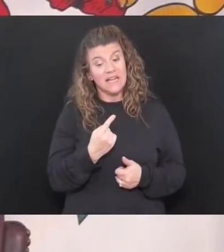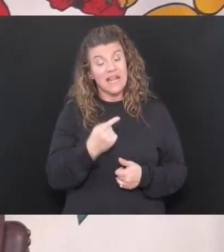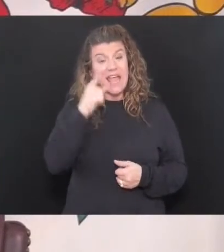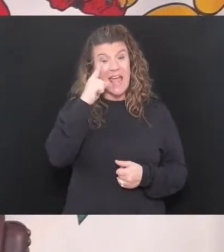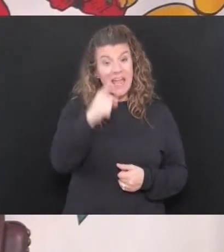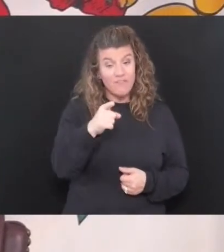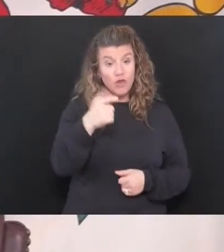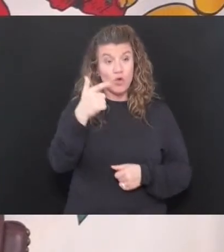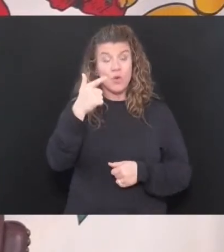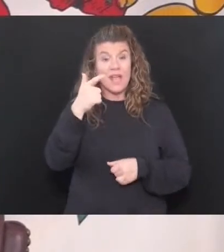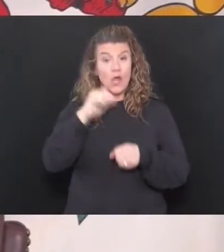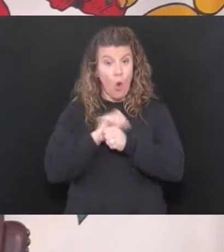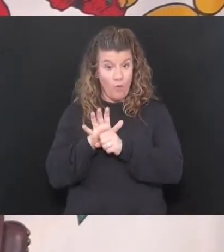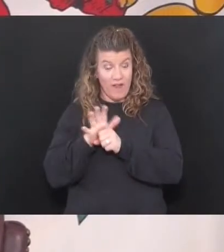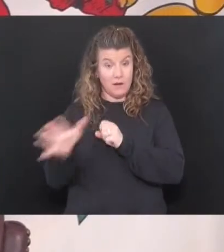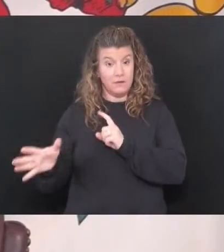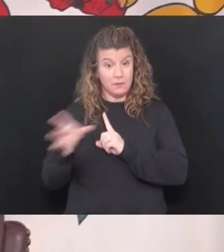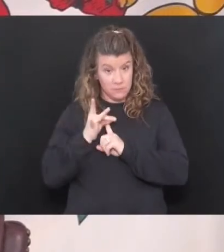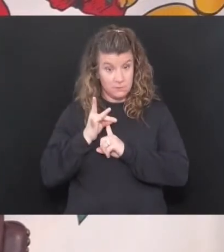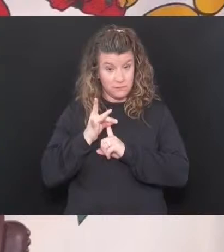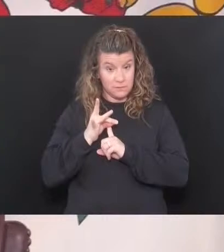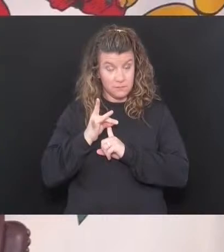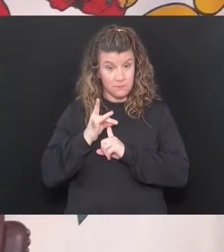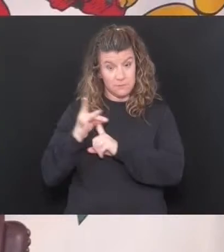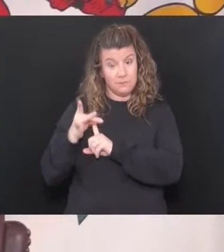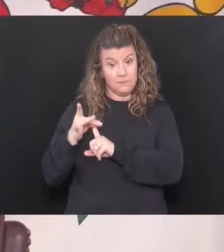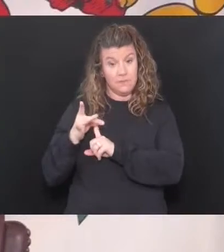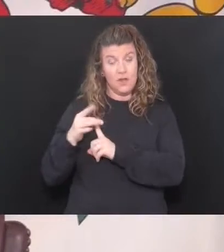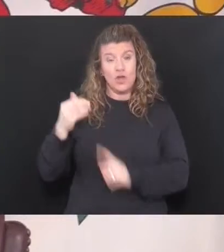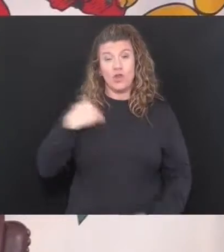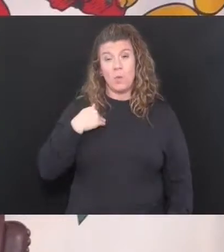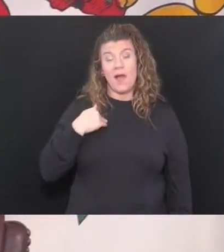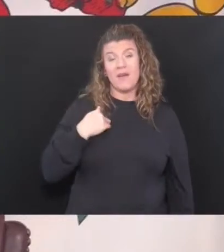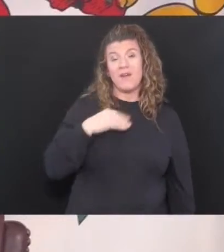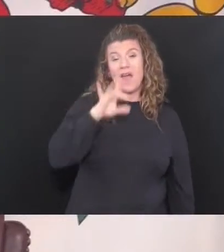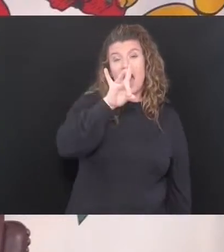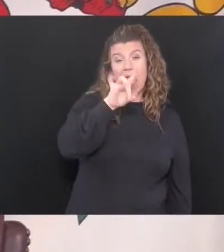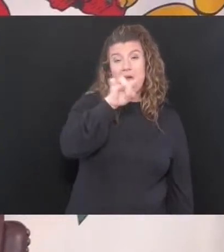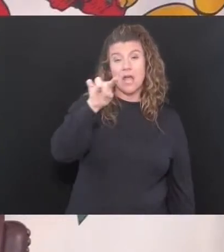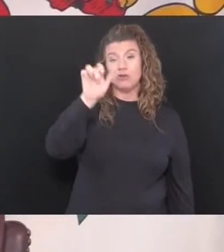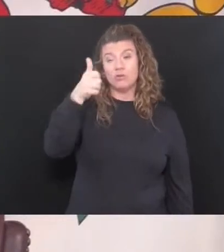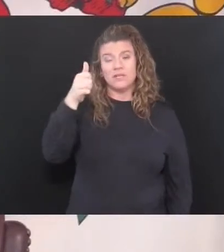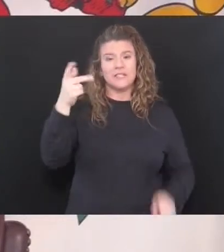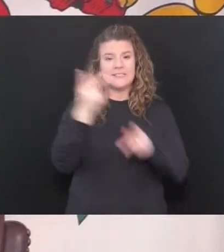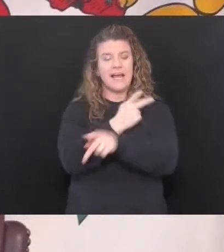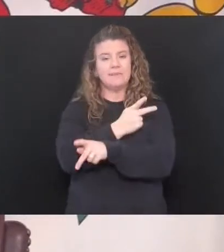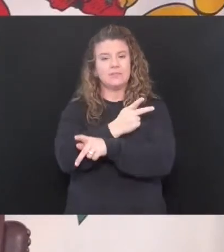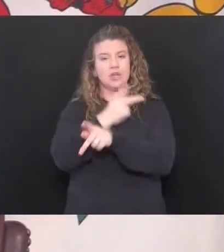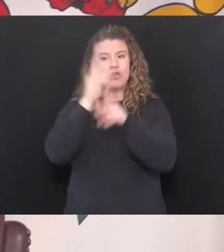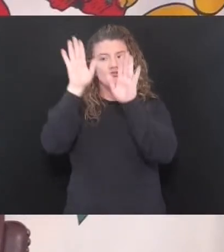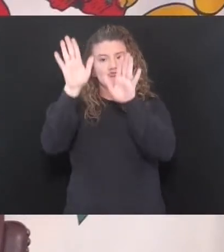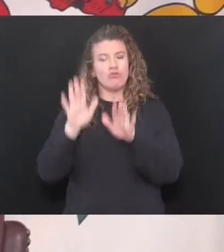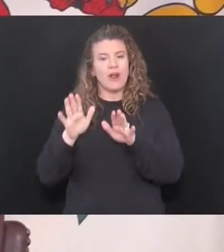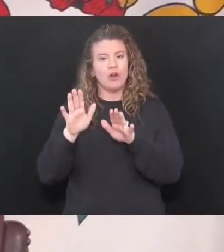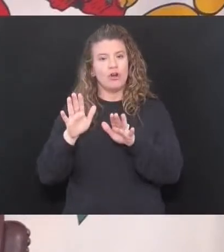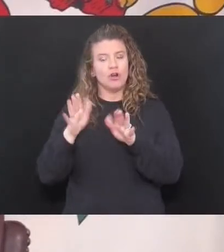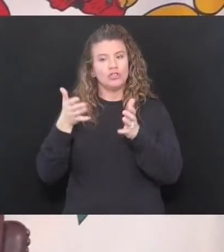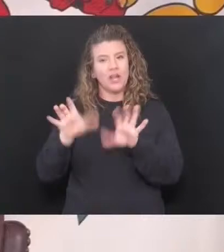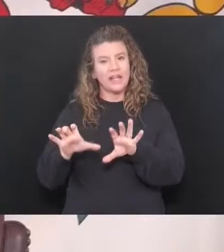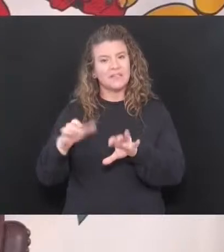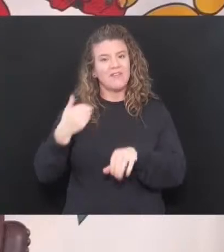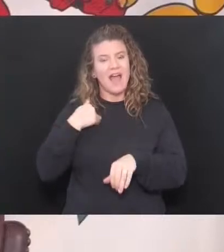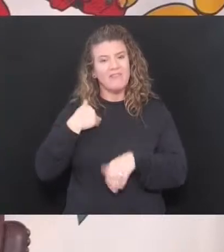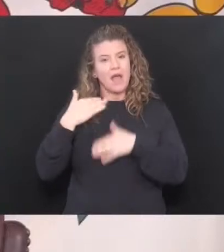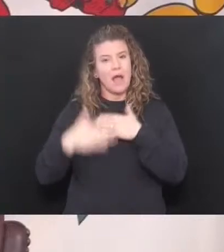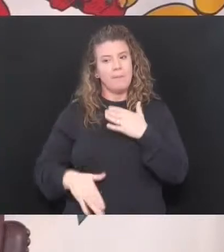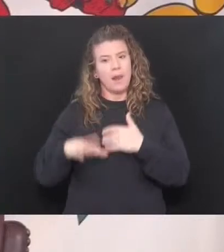if you get COVID, you have an 8 to 10 times greater chance of developing a blood clot